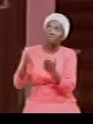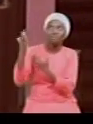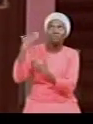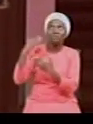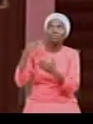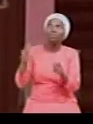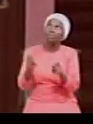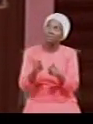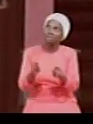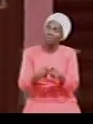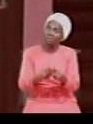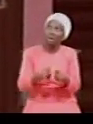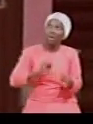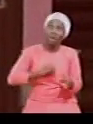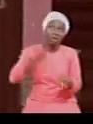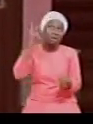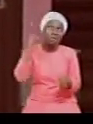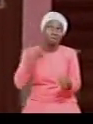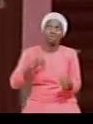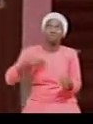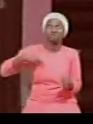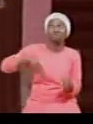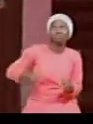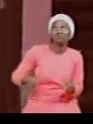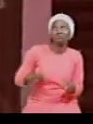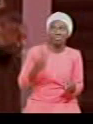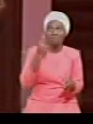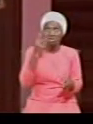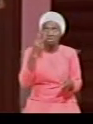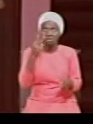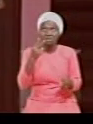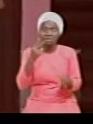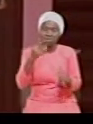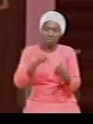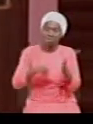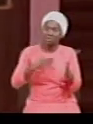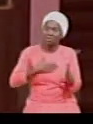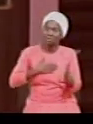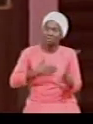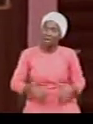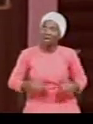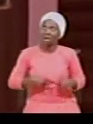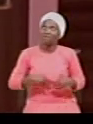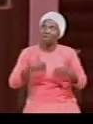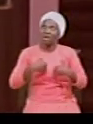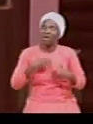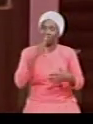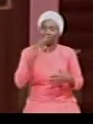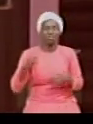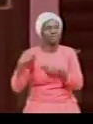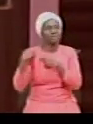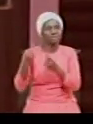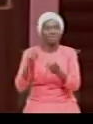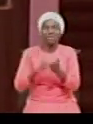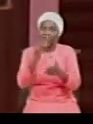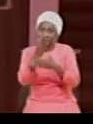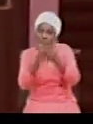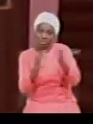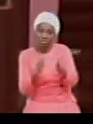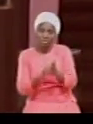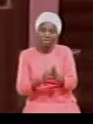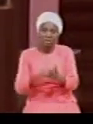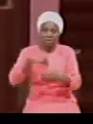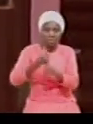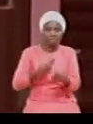is where I'd been. Here is what my life had been. It's humility that makes us to know we cannot save